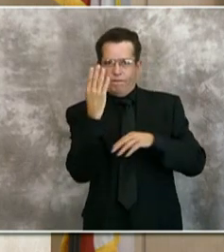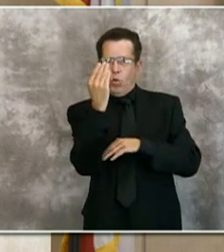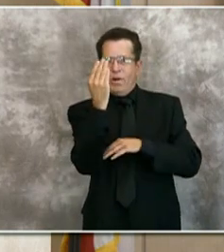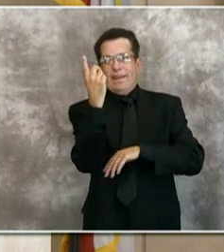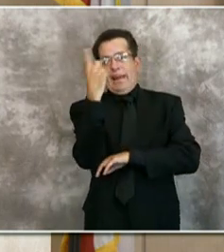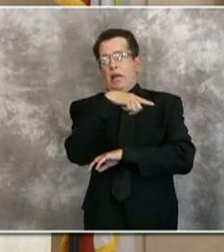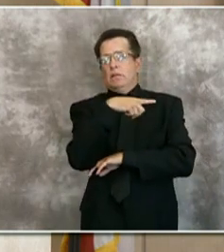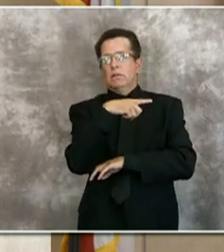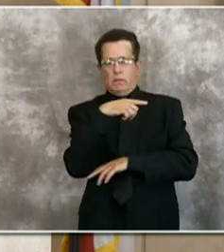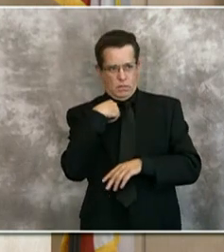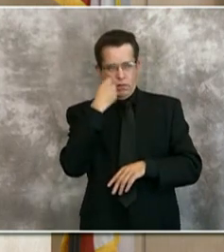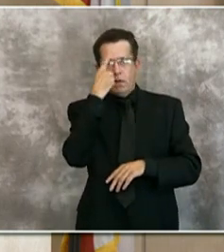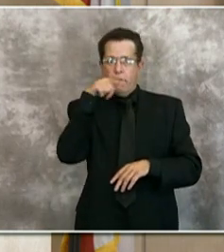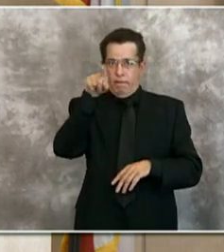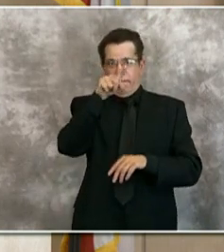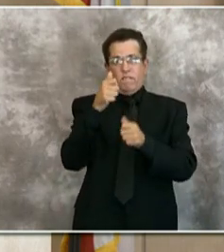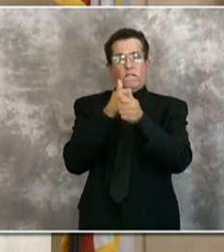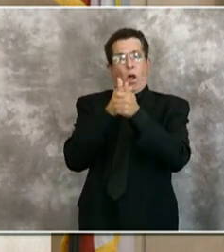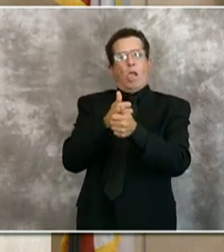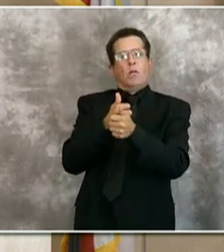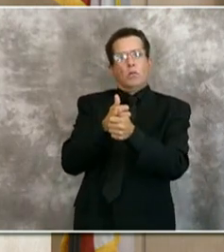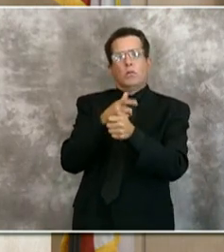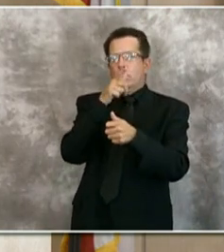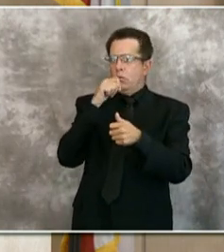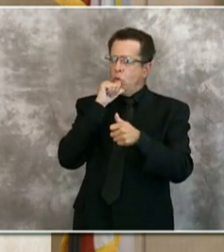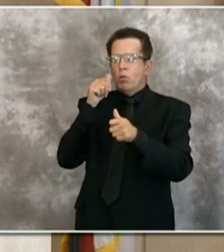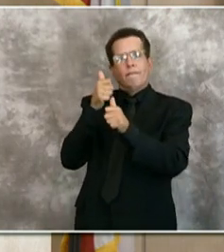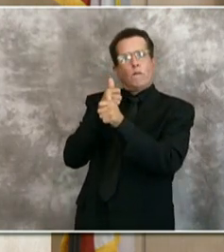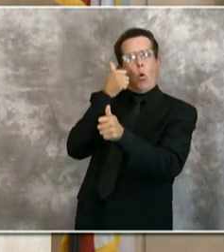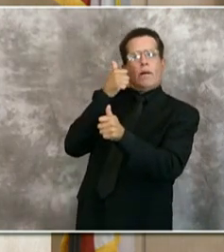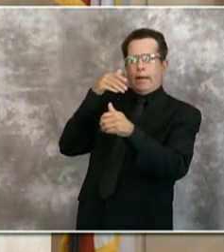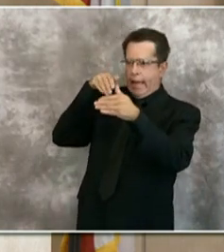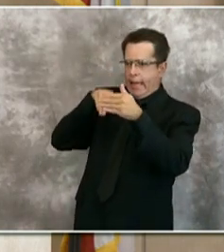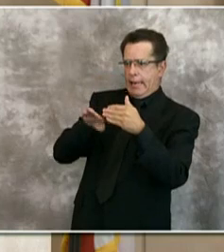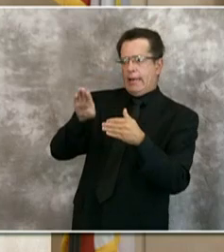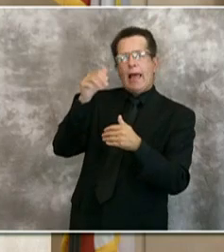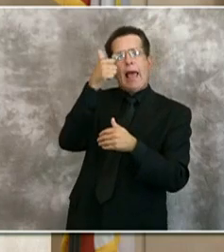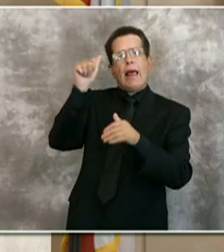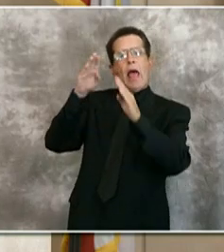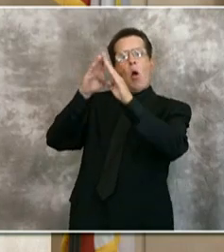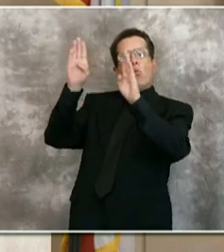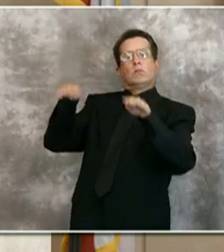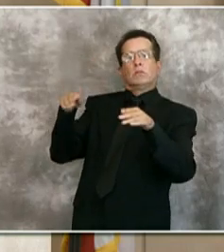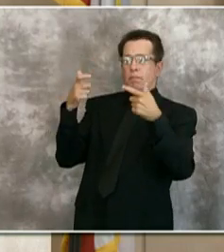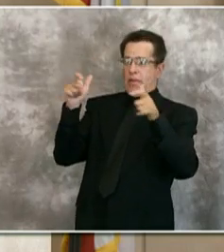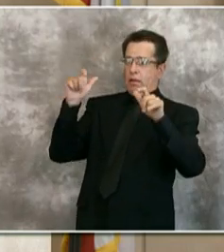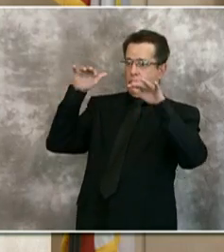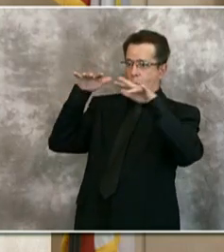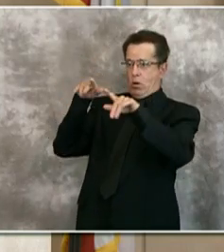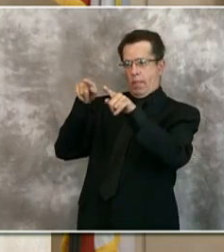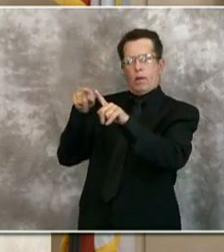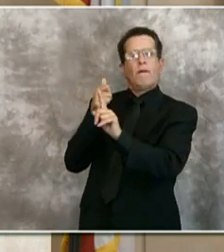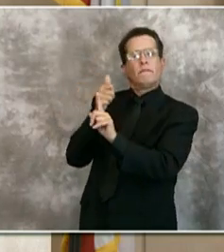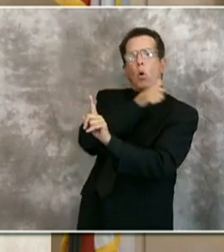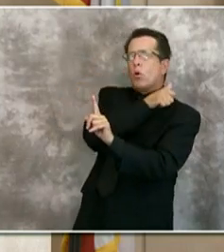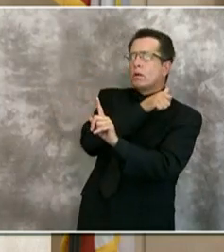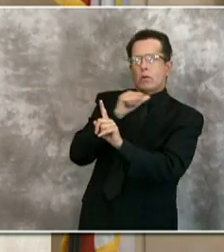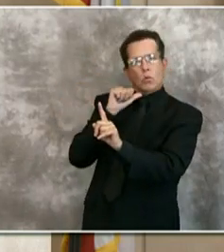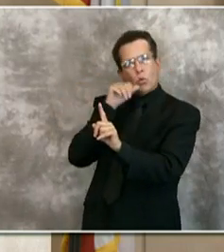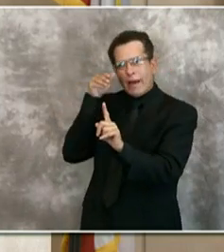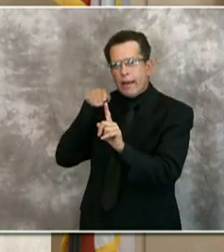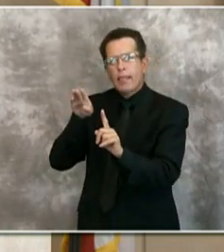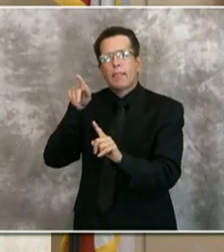we do all of the things we need to do around avoiding especially indoor settings with large gatherings, utilizing face coverings, hand